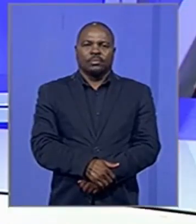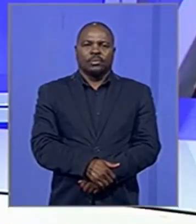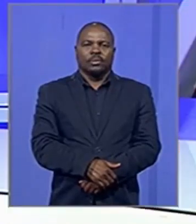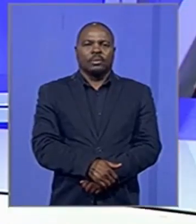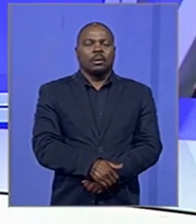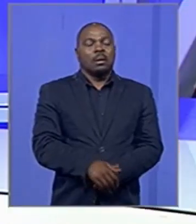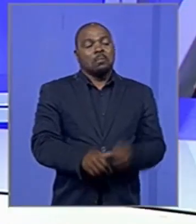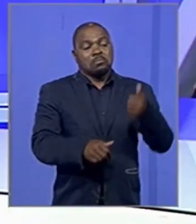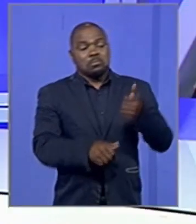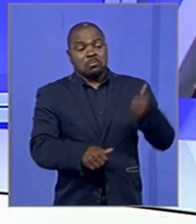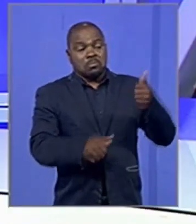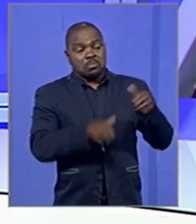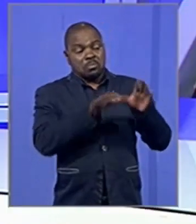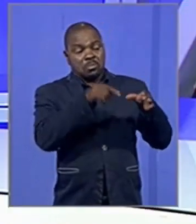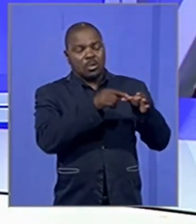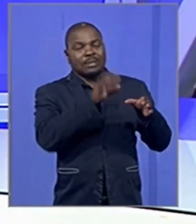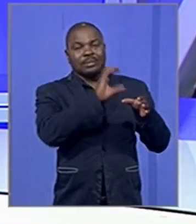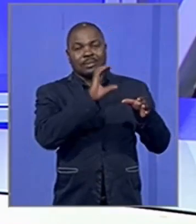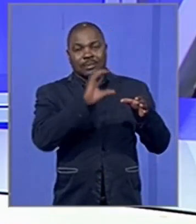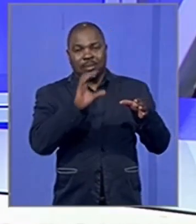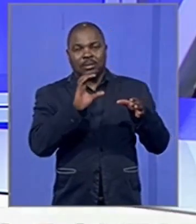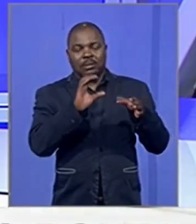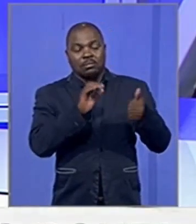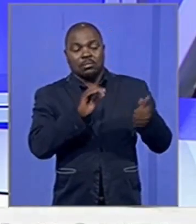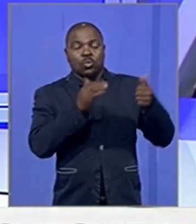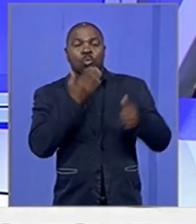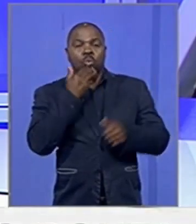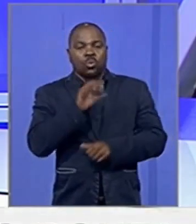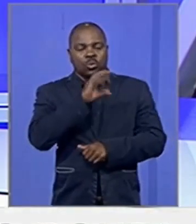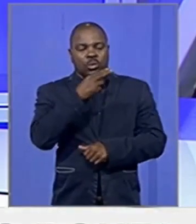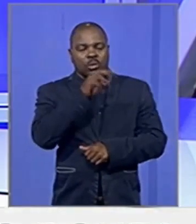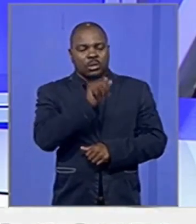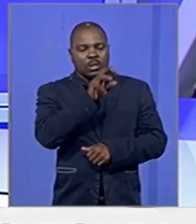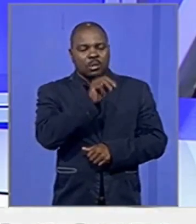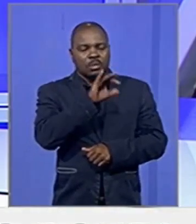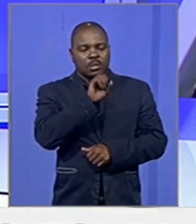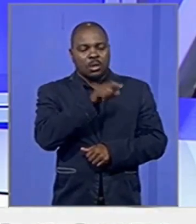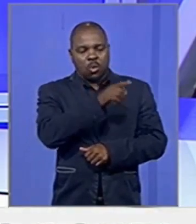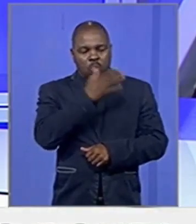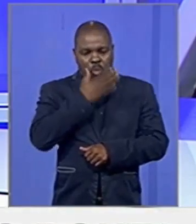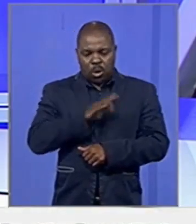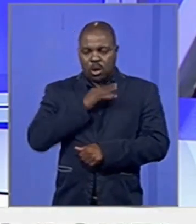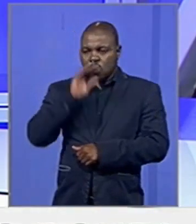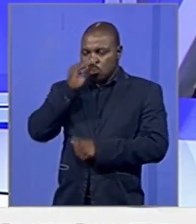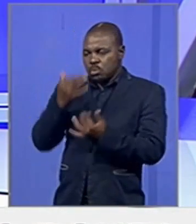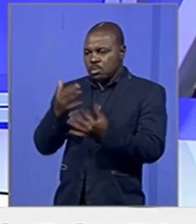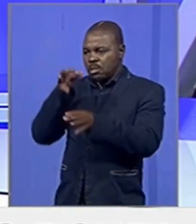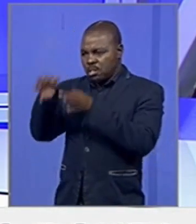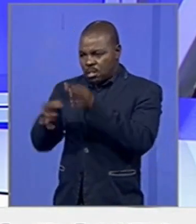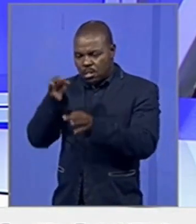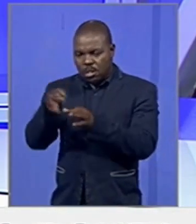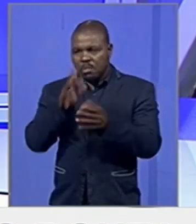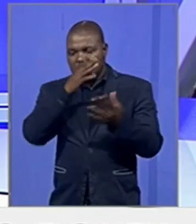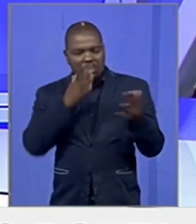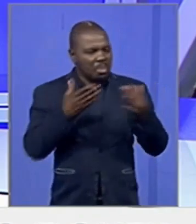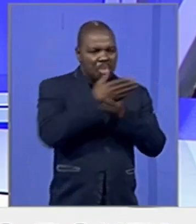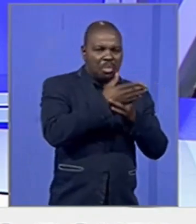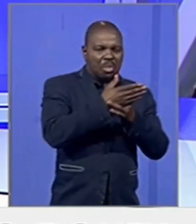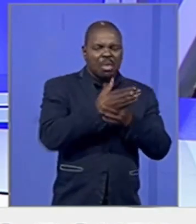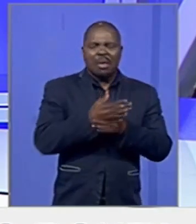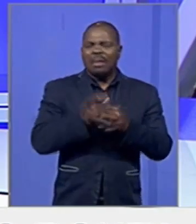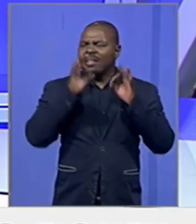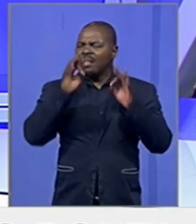Poledišano ya moetapele wa CCC Nelson Chamisa le babegaditaba ile ya šitišwa mesong ye ga go tsebe